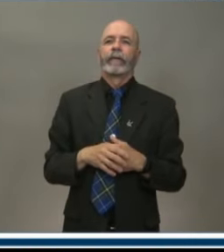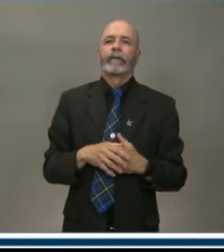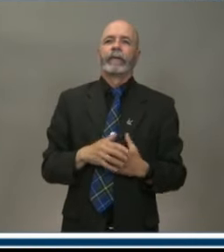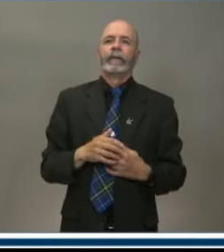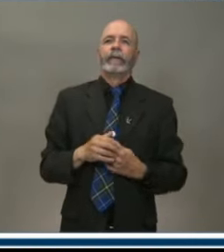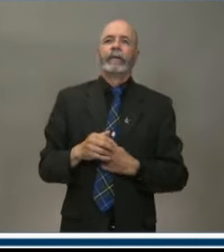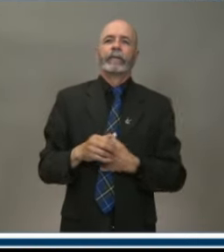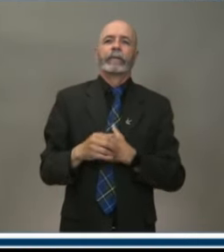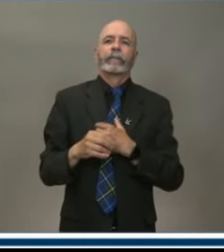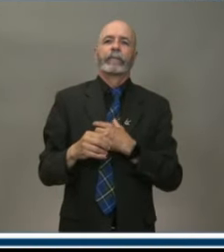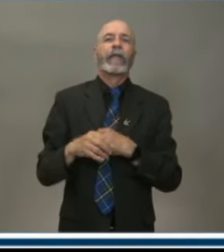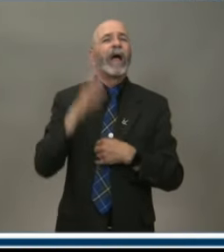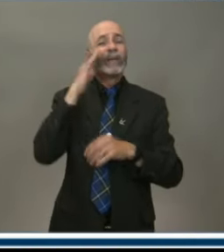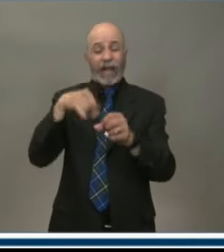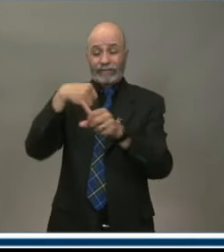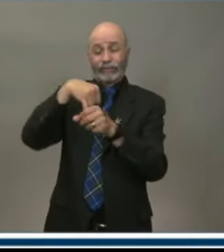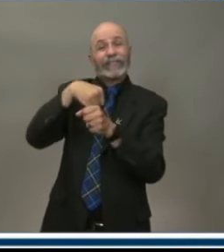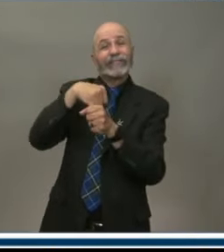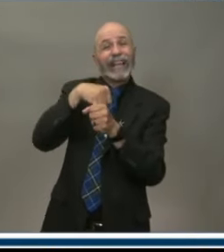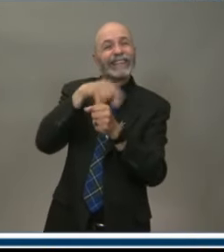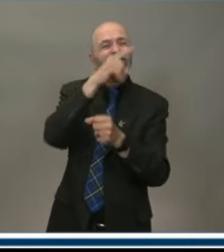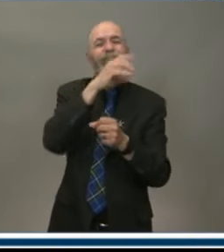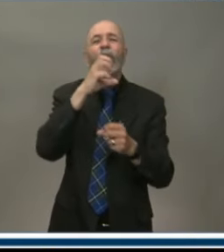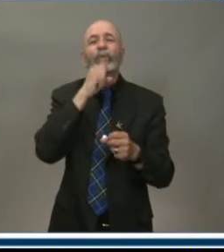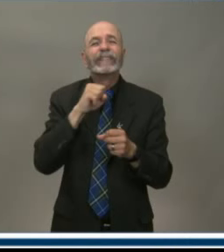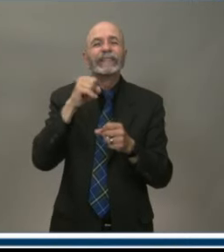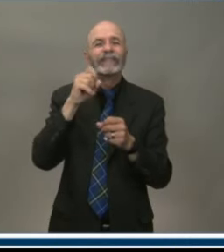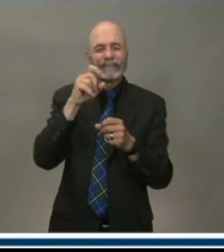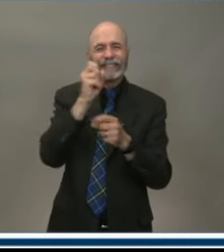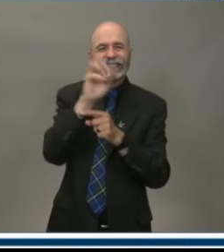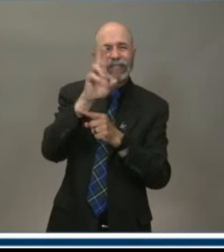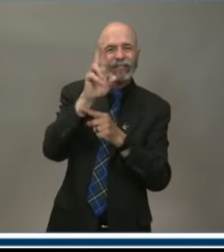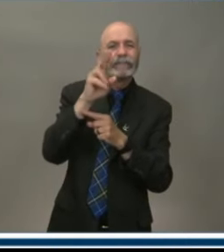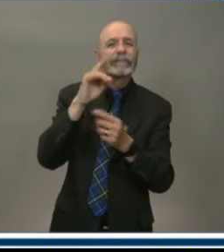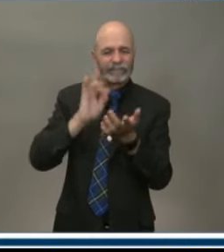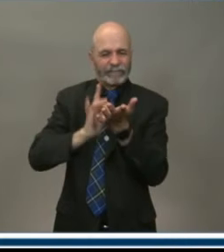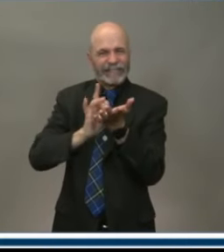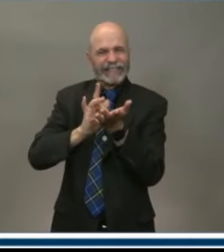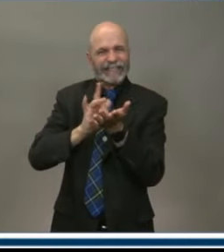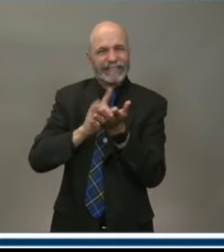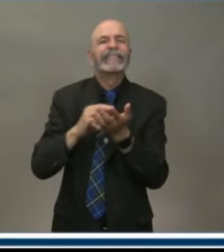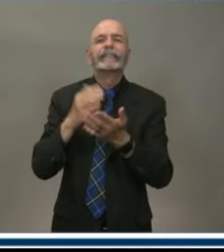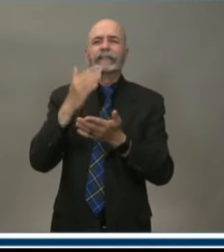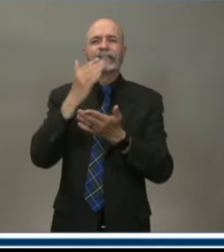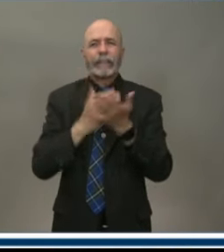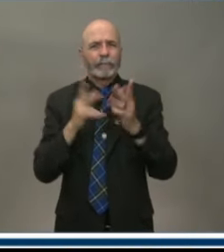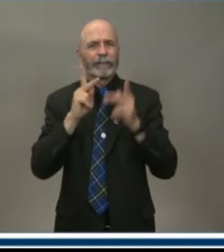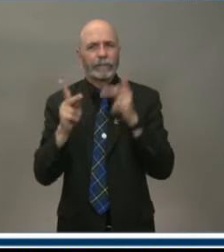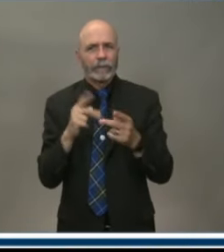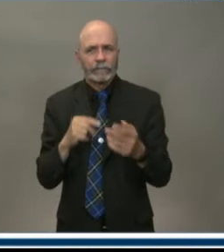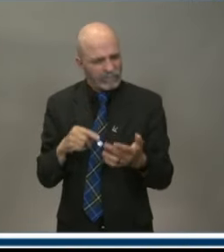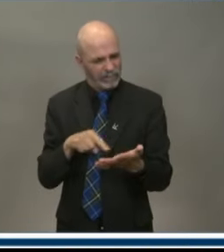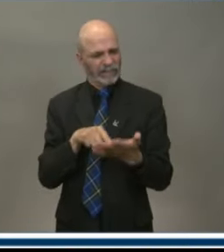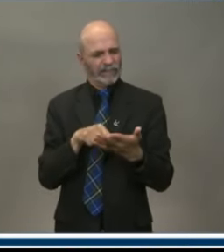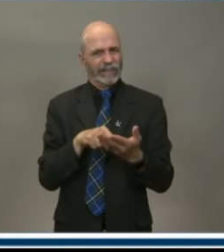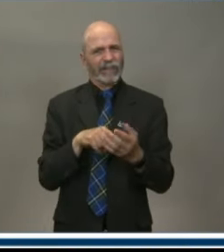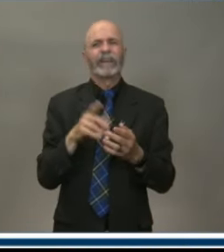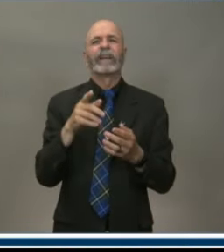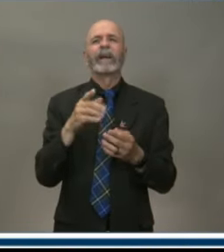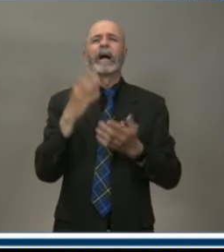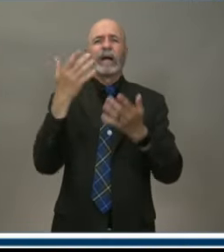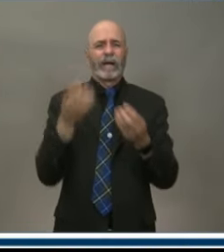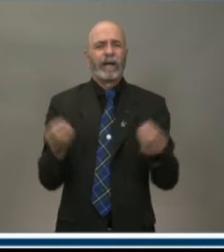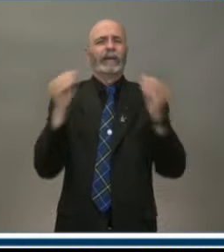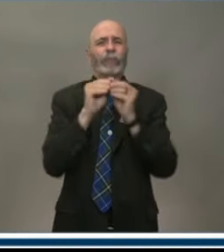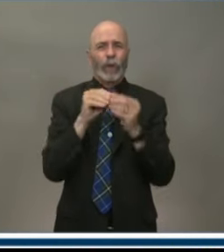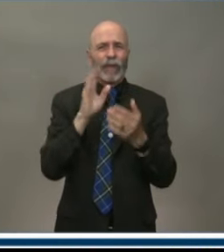the 30-day maximum that's been imposed, but that still leaves a lot of people paying for multiple prescriptions, and it means more